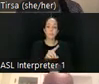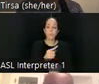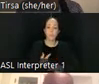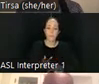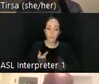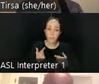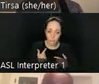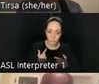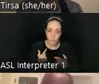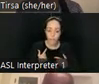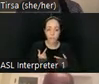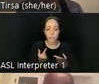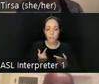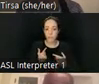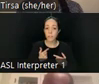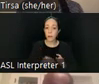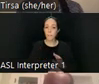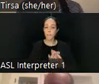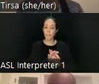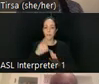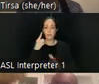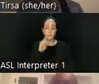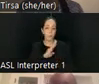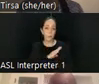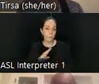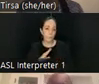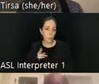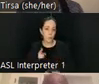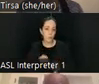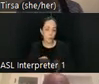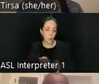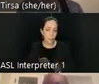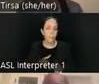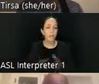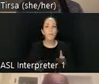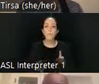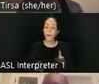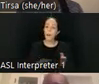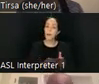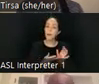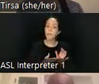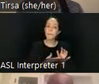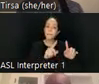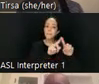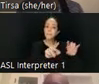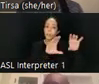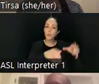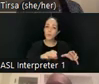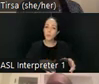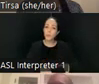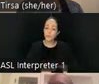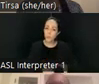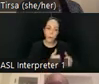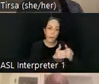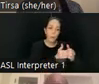certain board, well, there's a higher percentage of certain groups versus others, which might not necessarily be what the